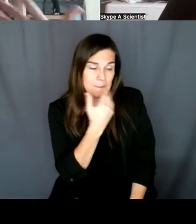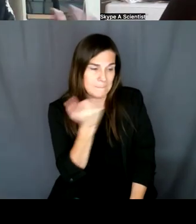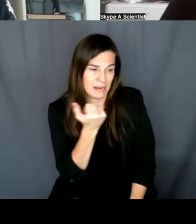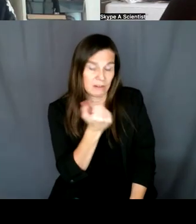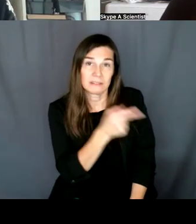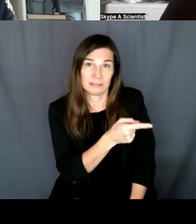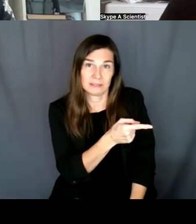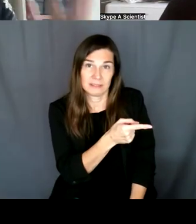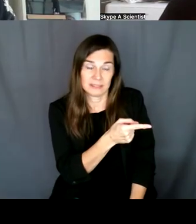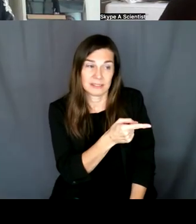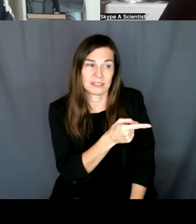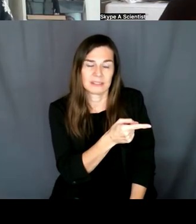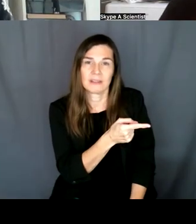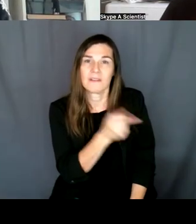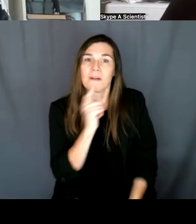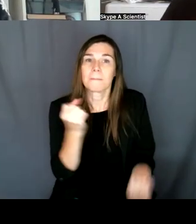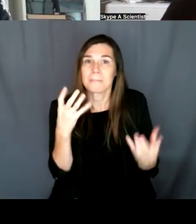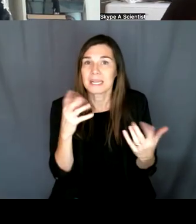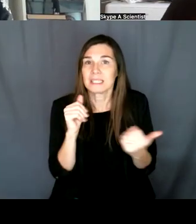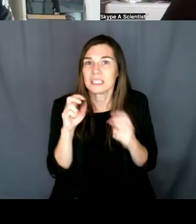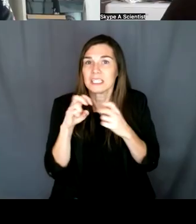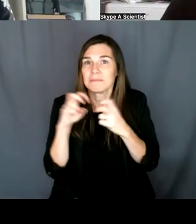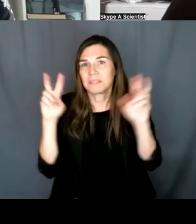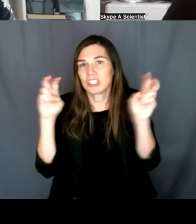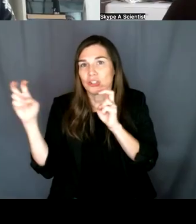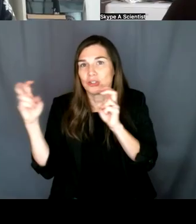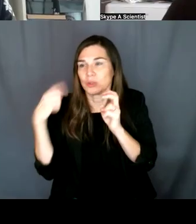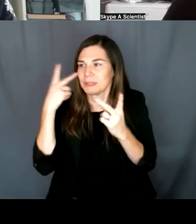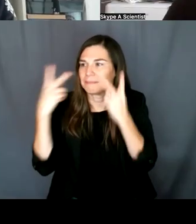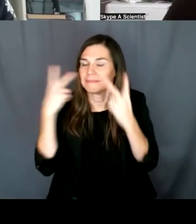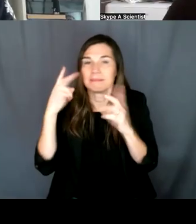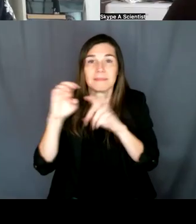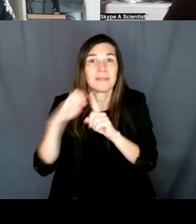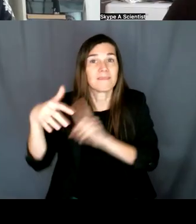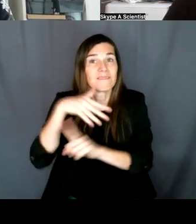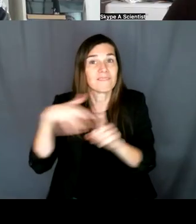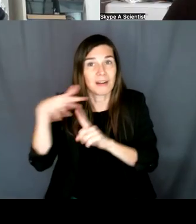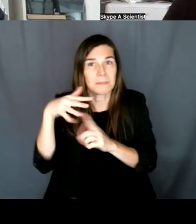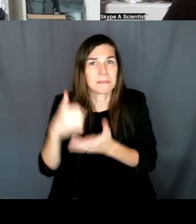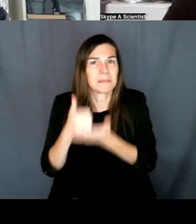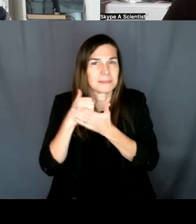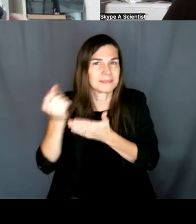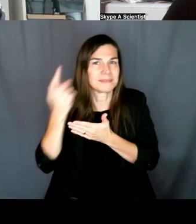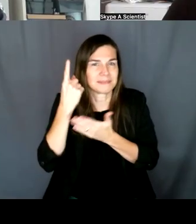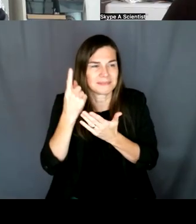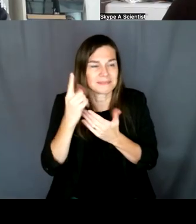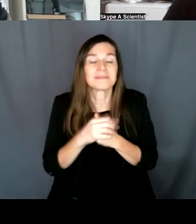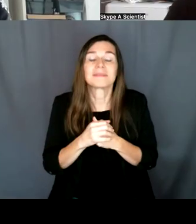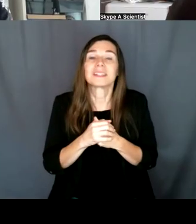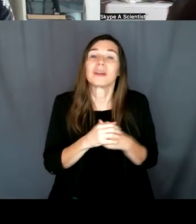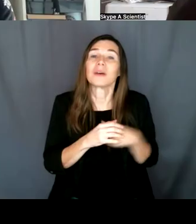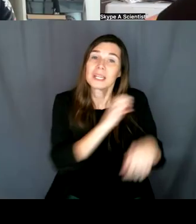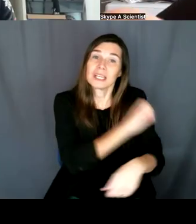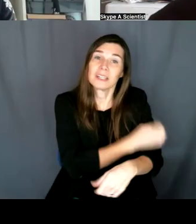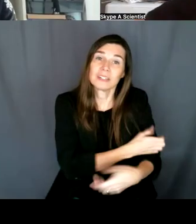solve a lot of the issues that we're facing with the environment. So physics can help us understand more efficient ways to generate